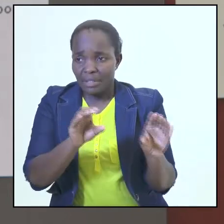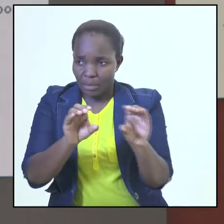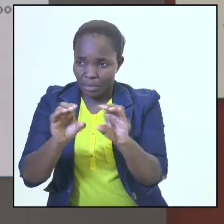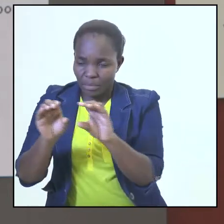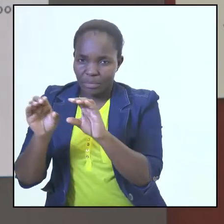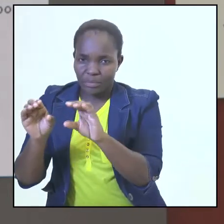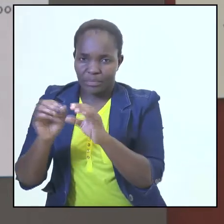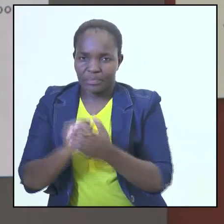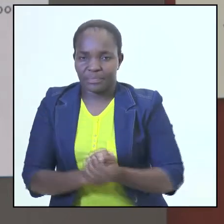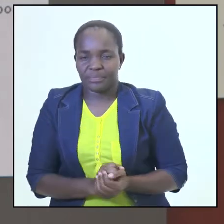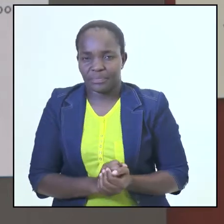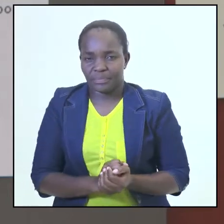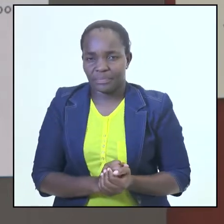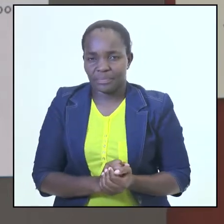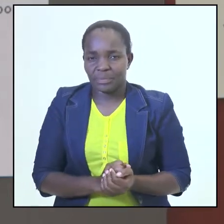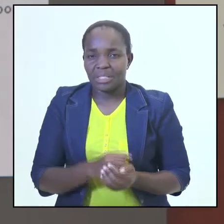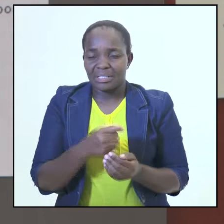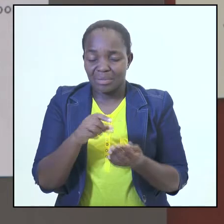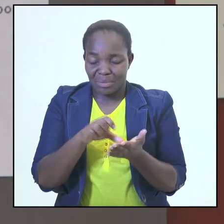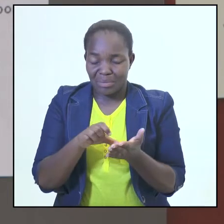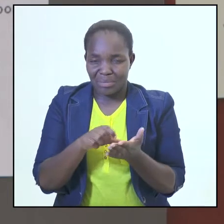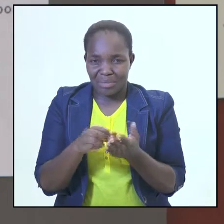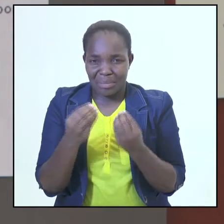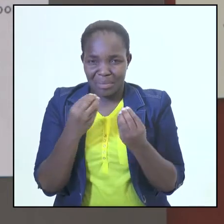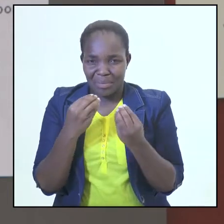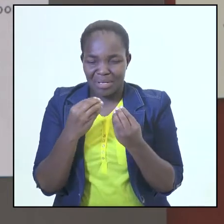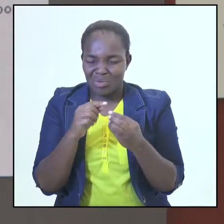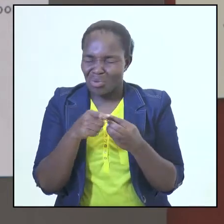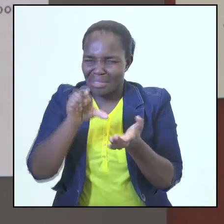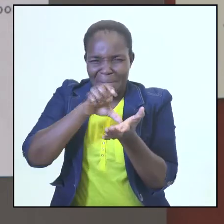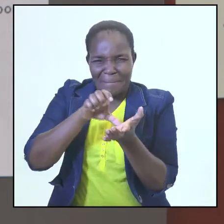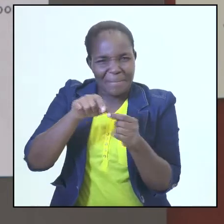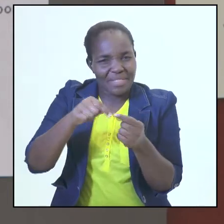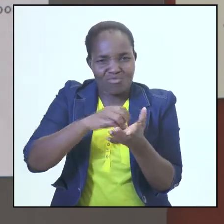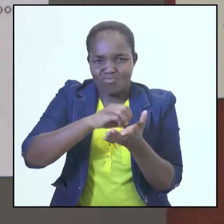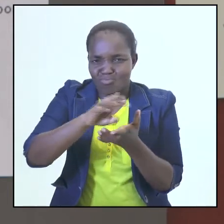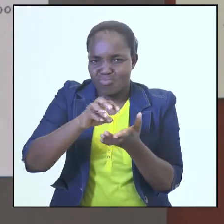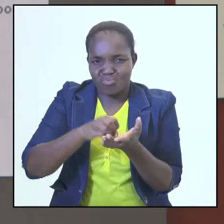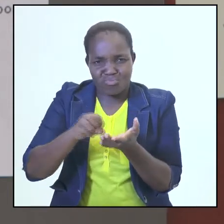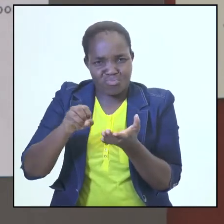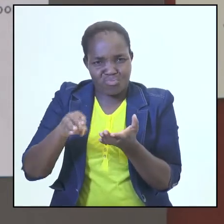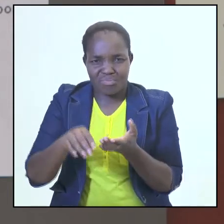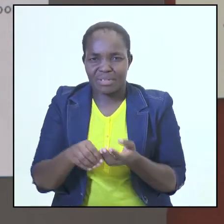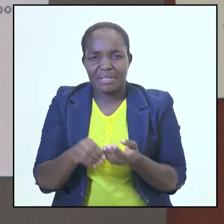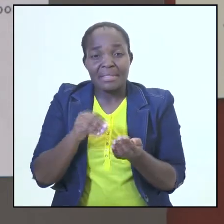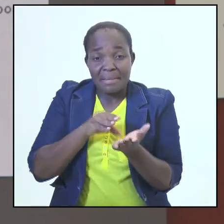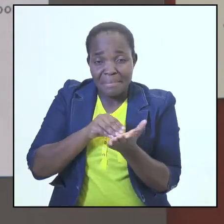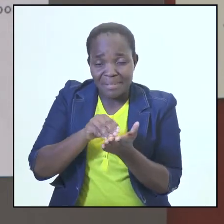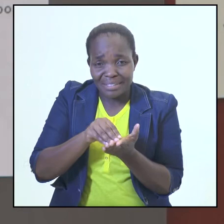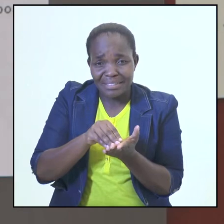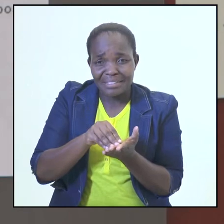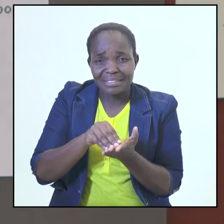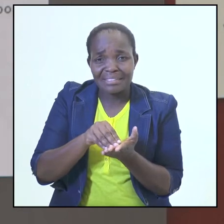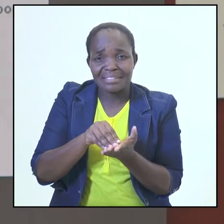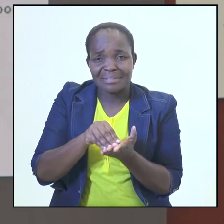and protoctists feed on sewage and remove harmful substances. Anaerobic bacteria that were